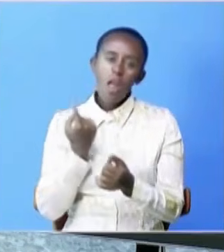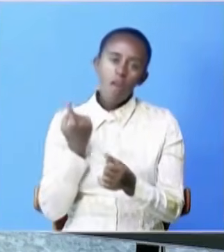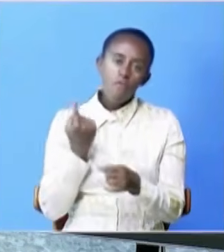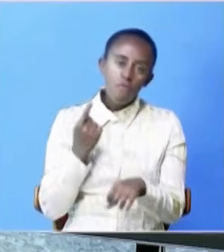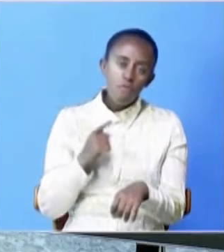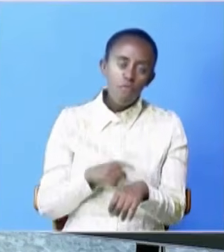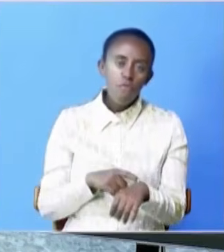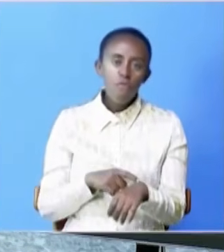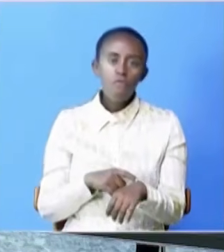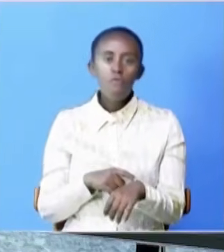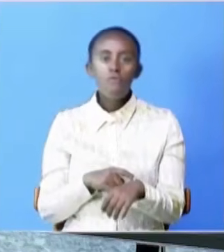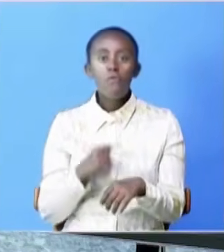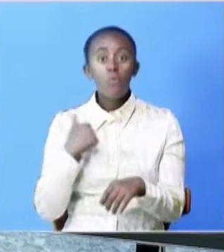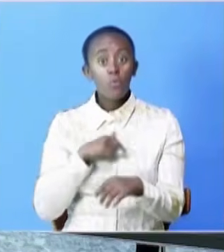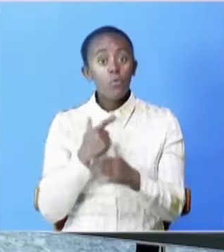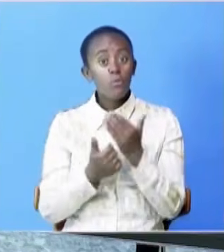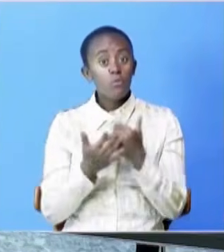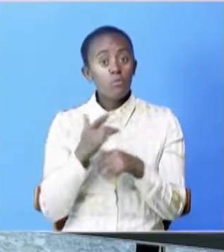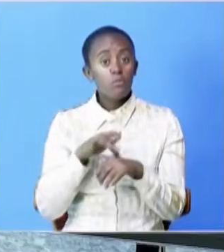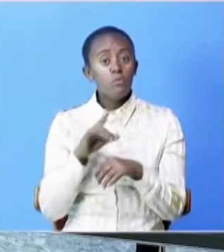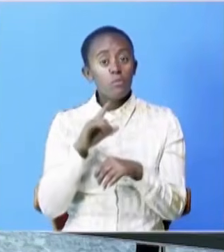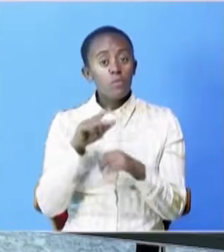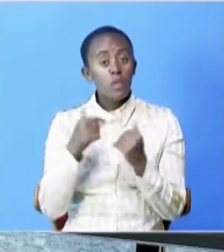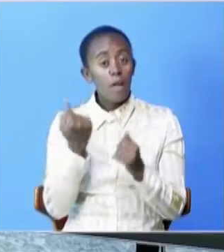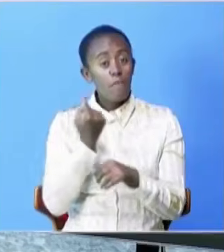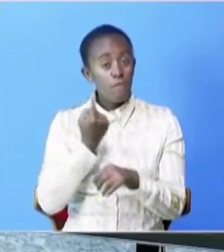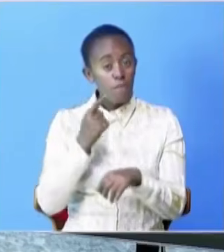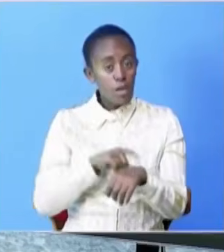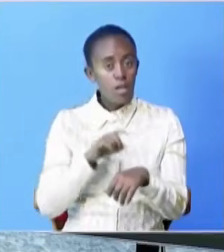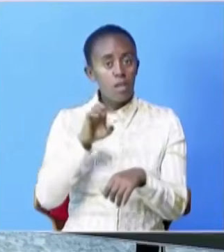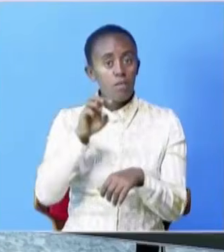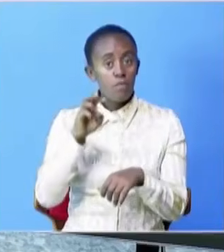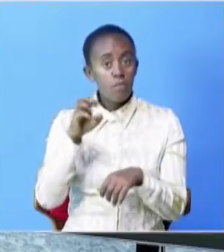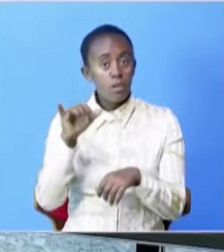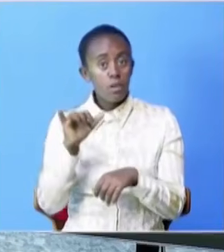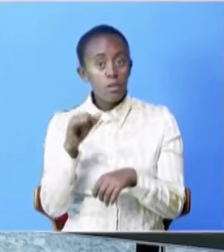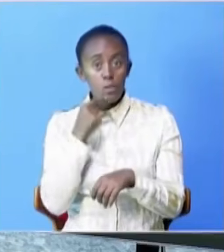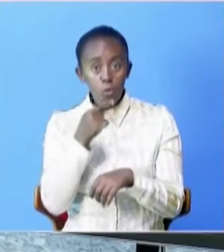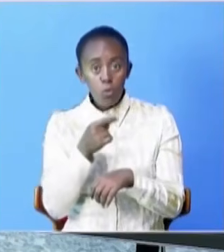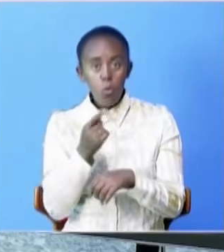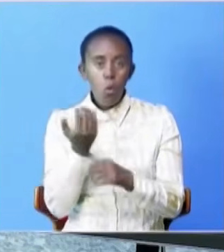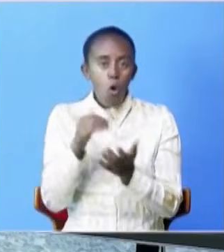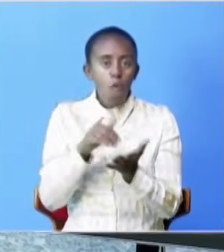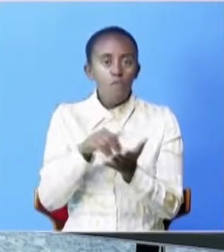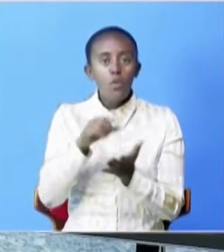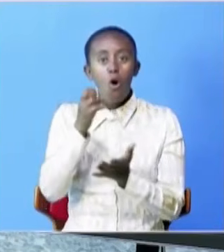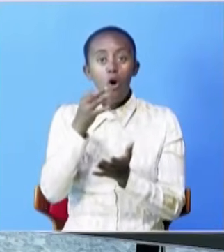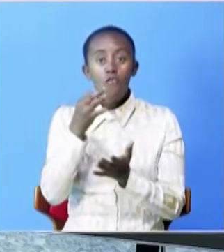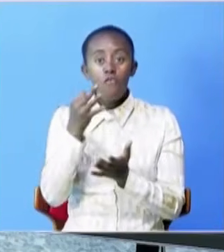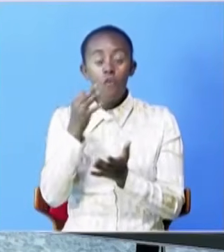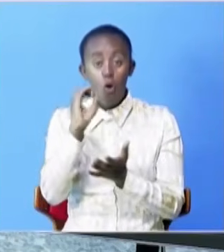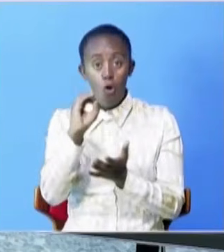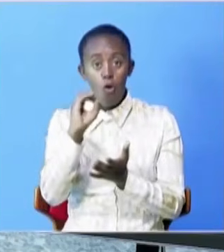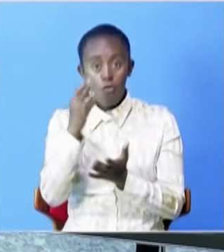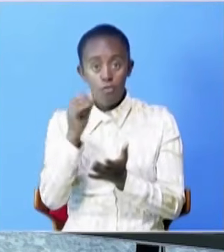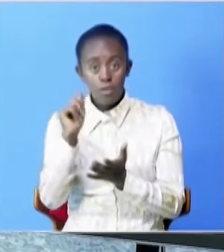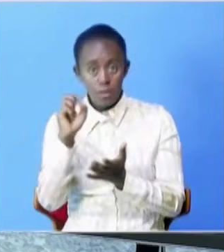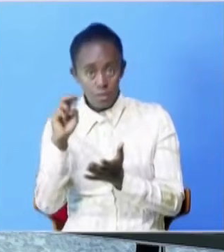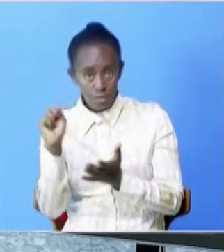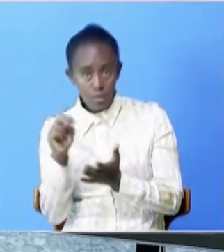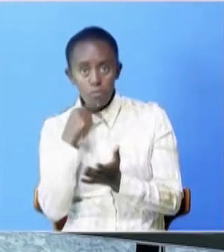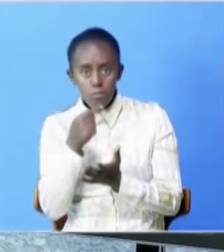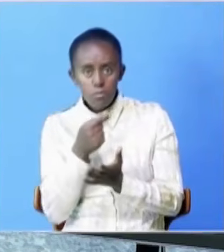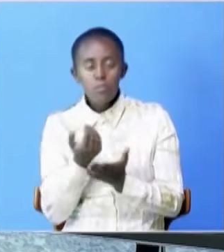every, we are talking about, if we say every, we're talking about, or often, we're talking about things that